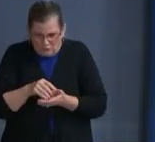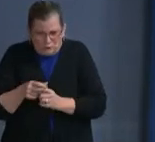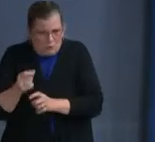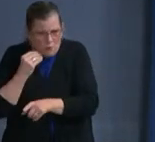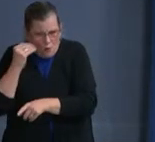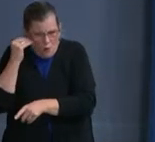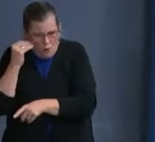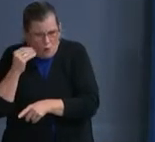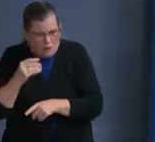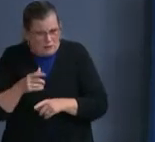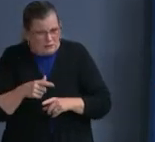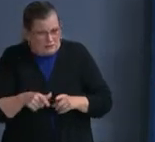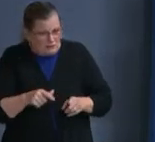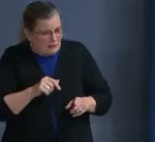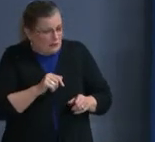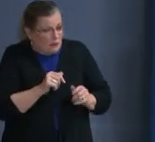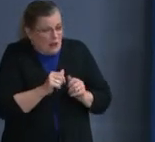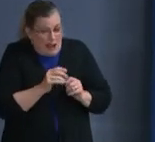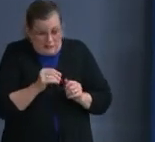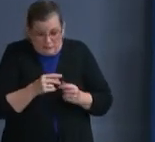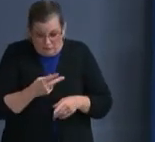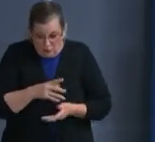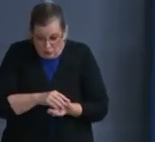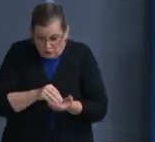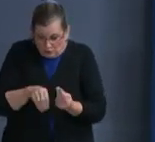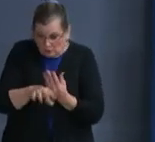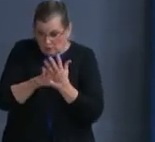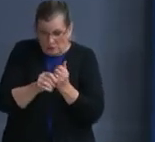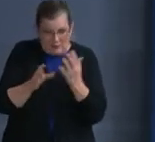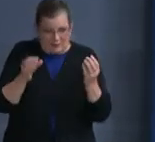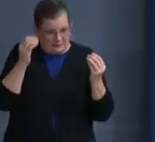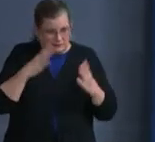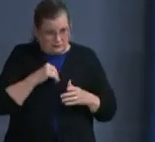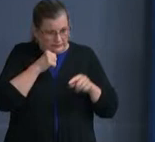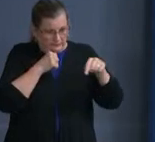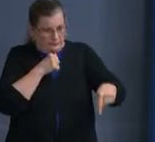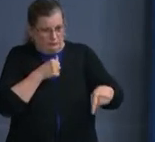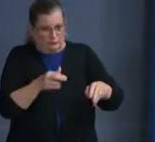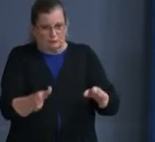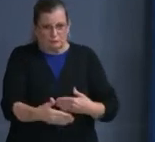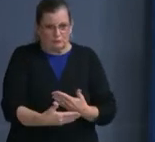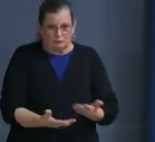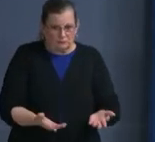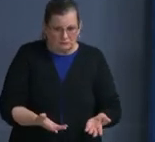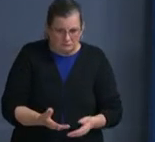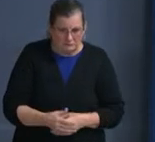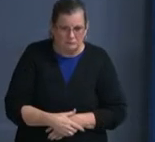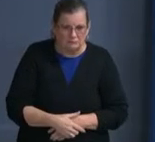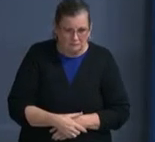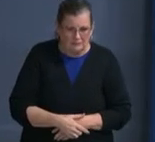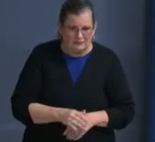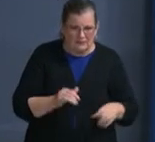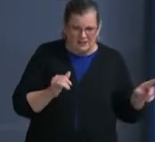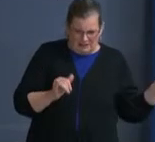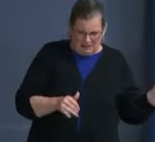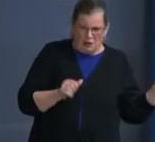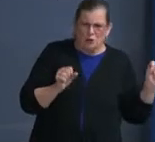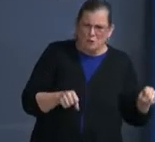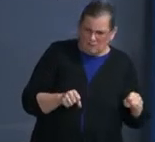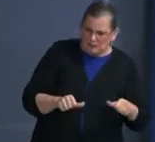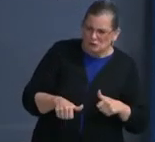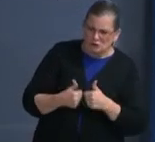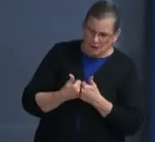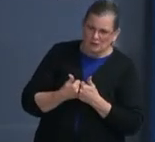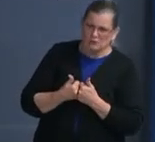a non-teacher potentially in the room. Yeah, that could be one of the challenges in terms of the success with learning